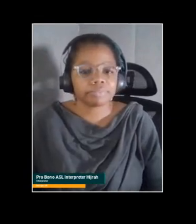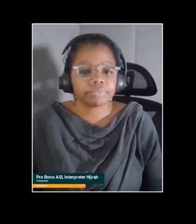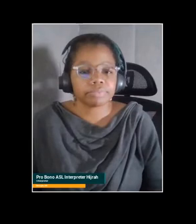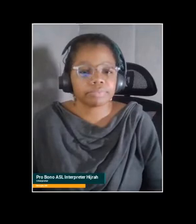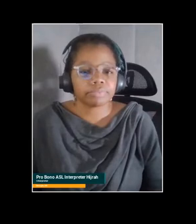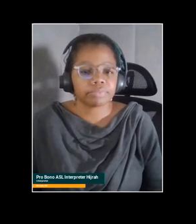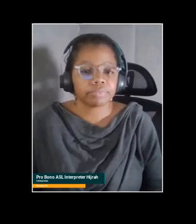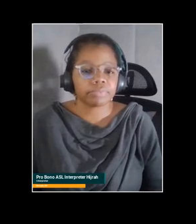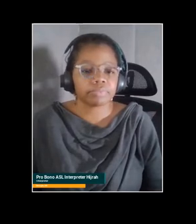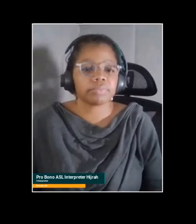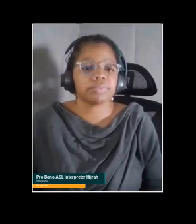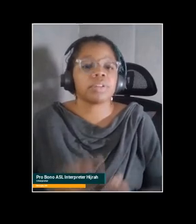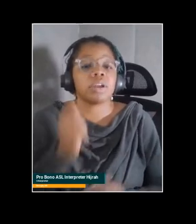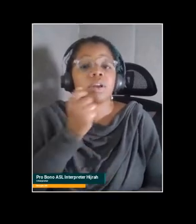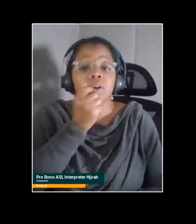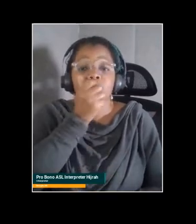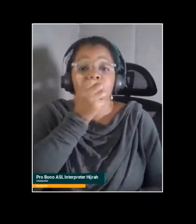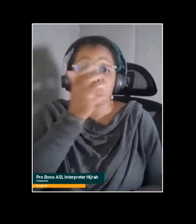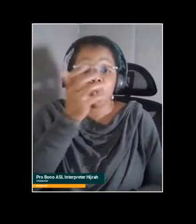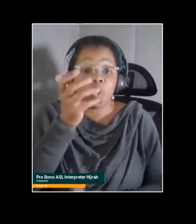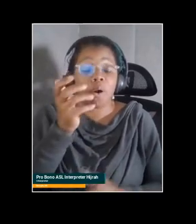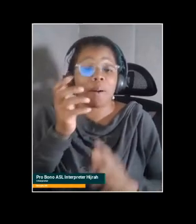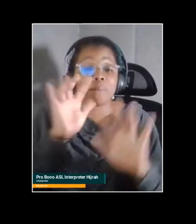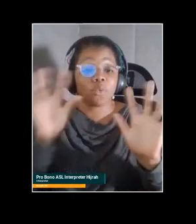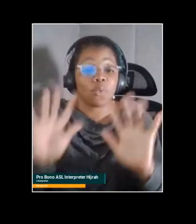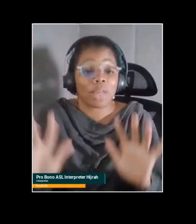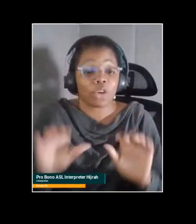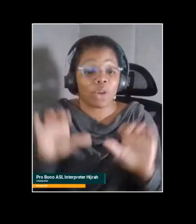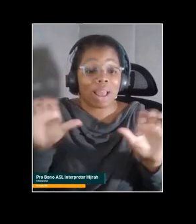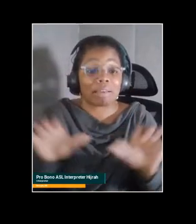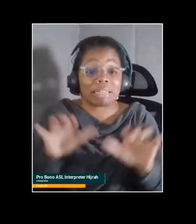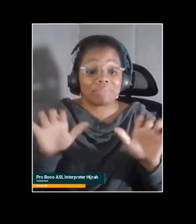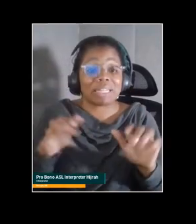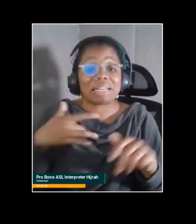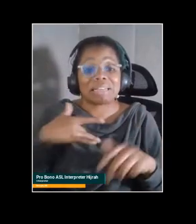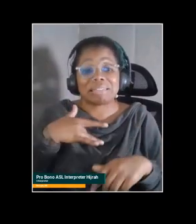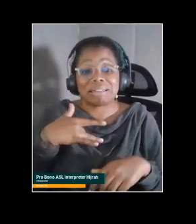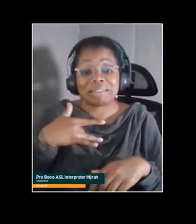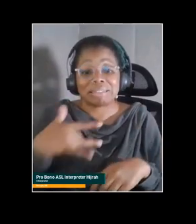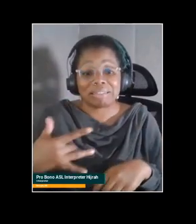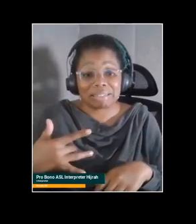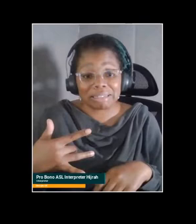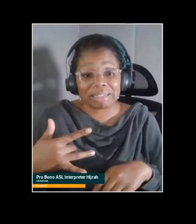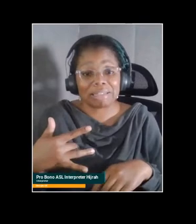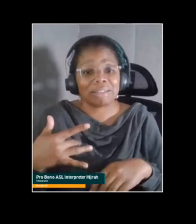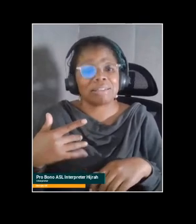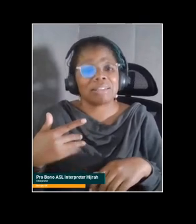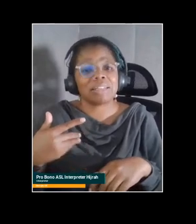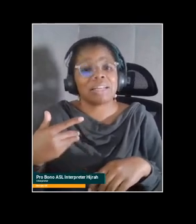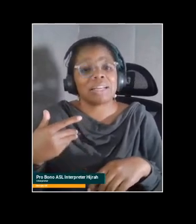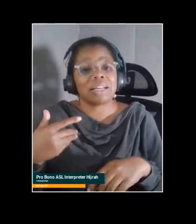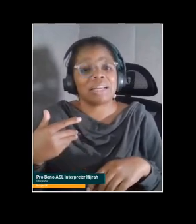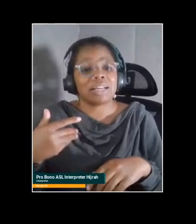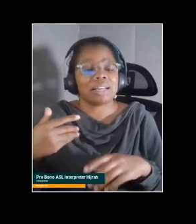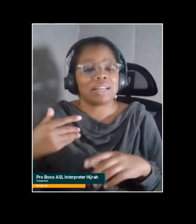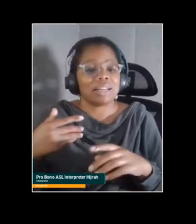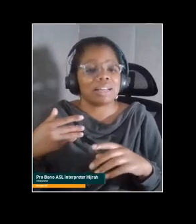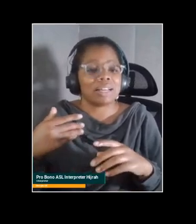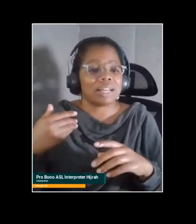All right, starting with warm weather activities, which generally has kind of overall the highest levels